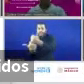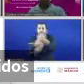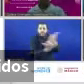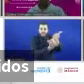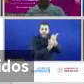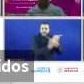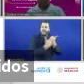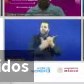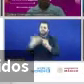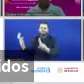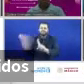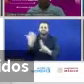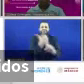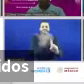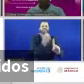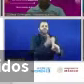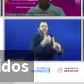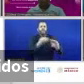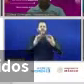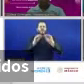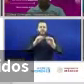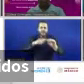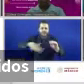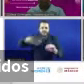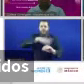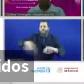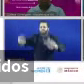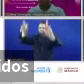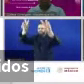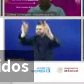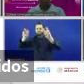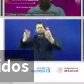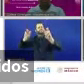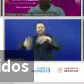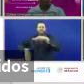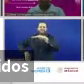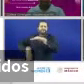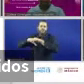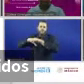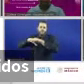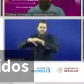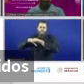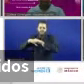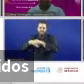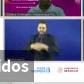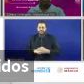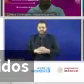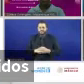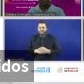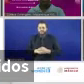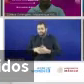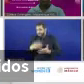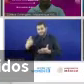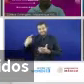a human being to actually make your informed choices about your life, about your body, about your sexuality. And